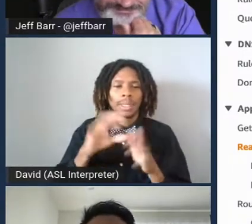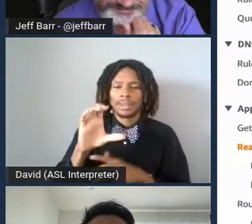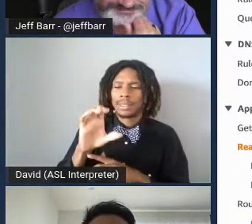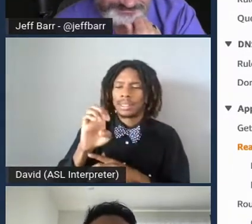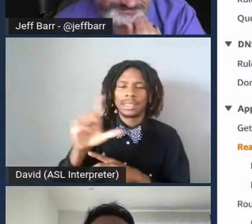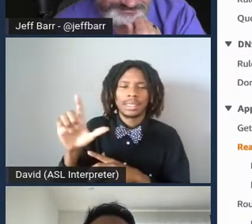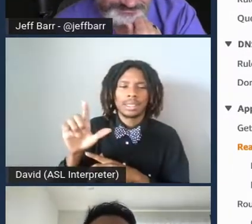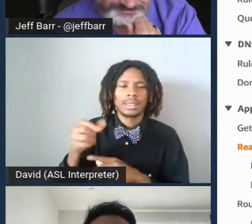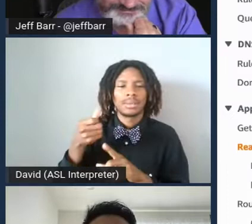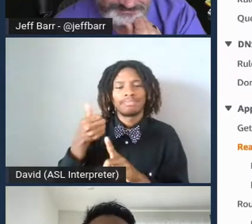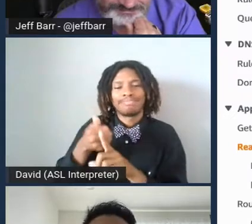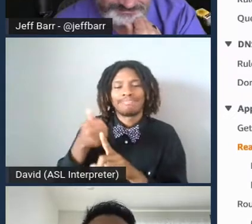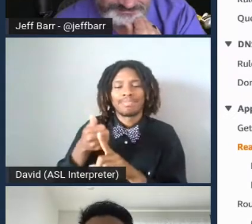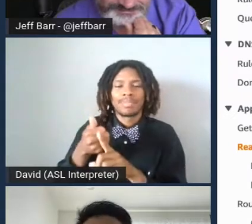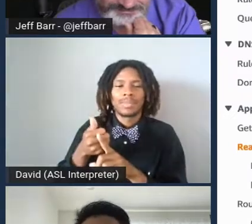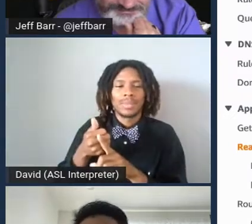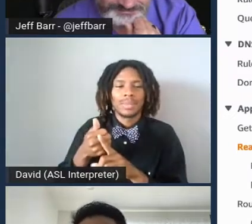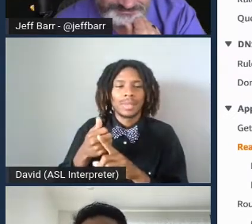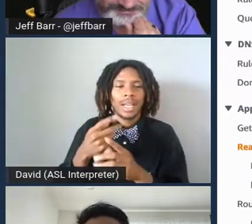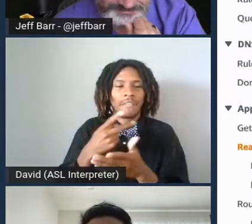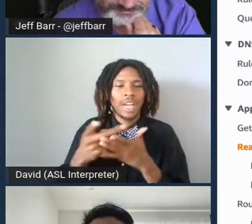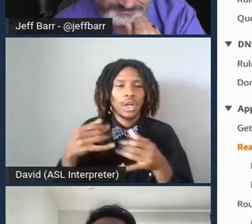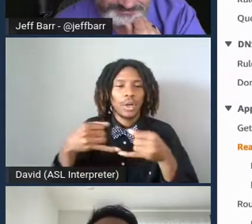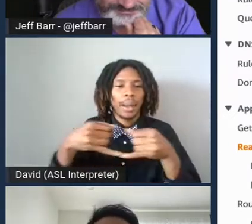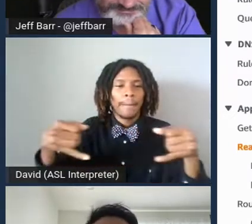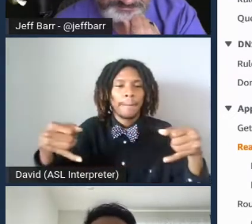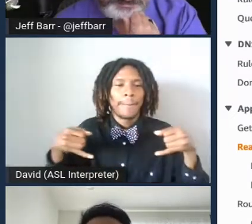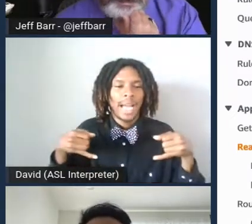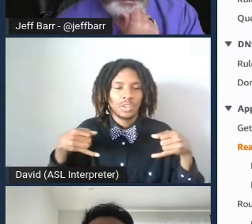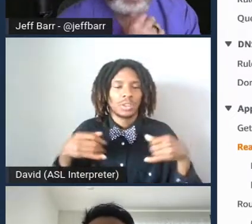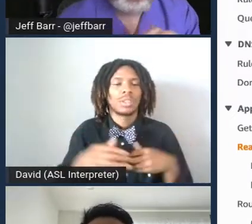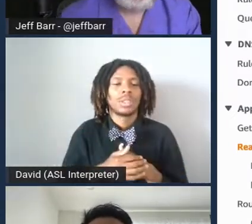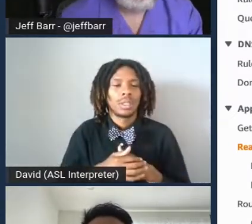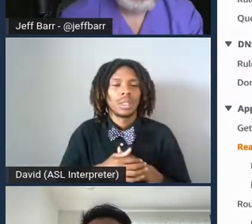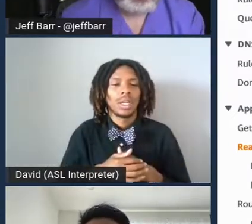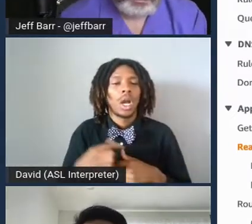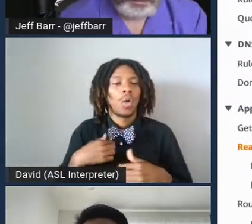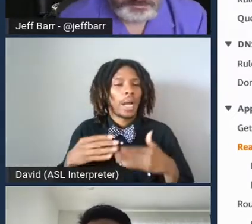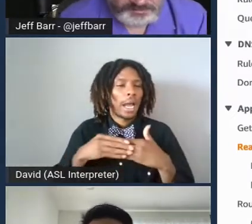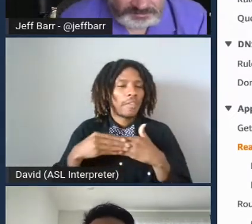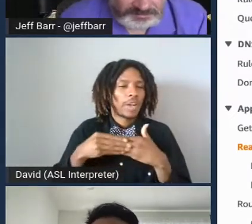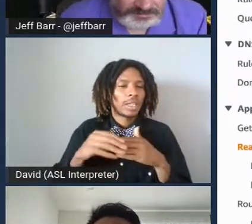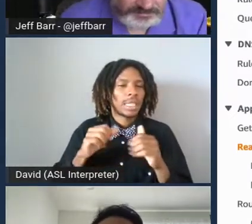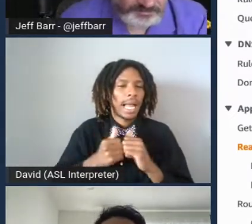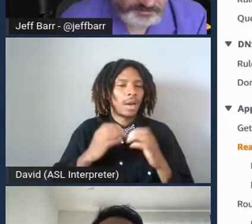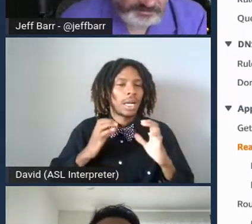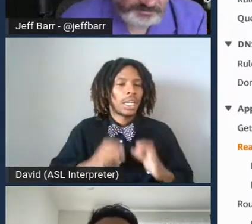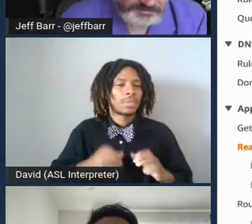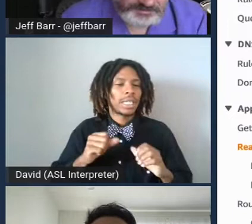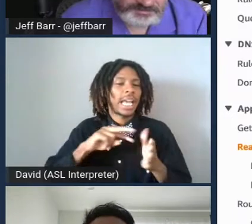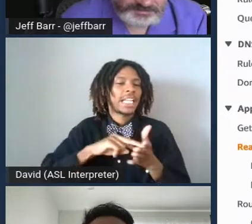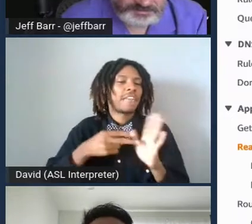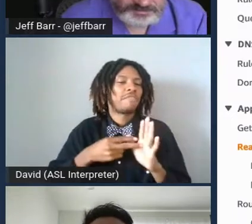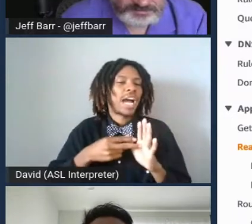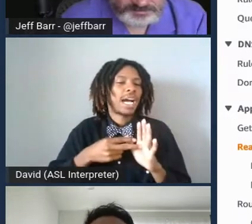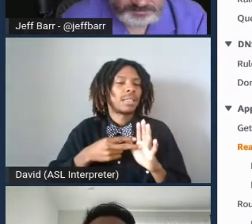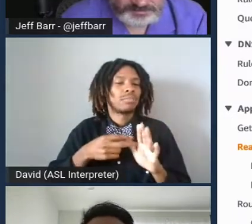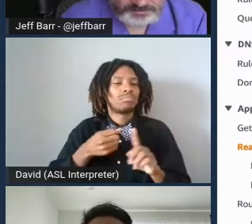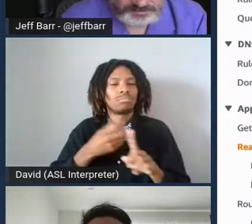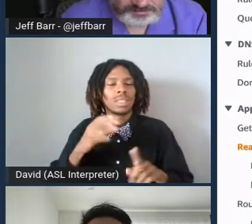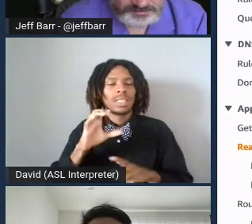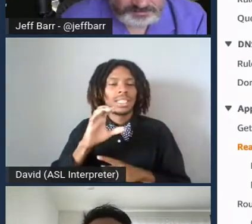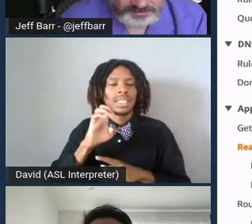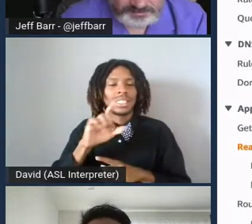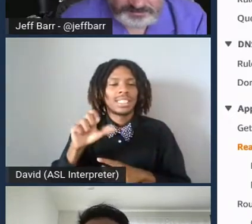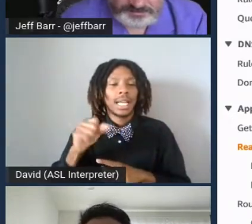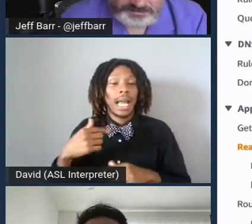are essentially failure boundary. And we are very flexible with how customers can define their cells. Over here, I